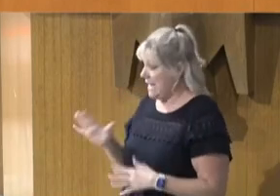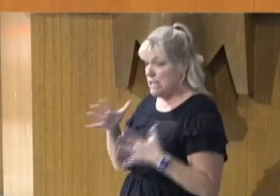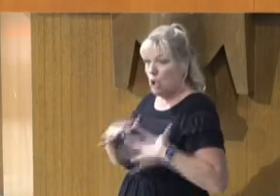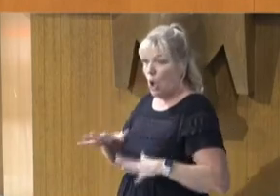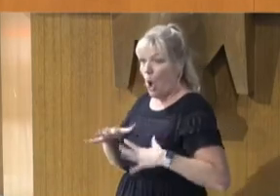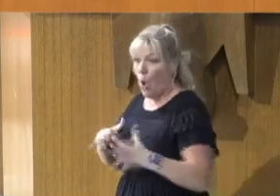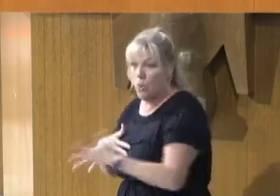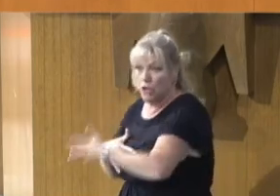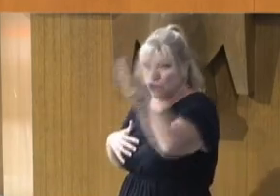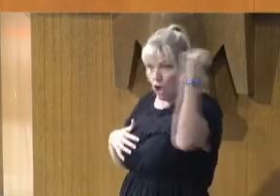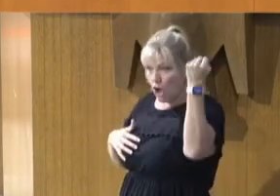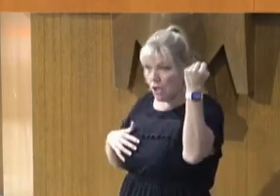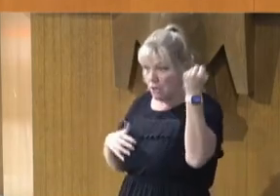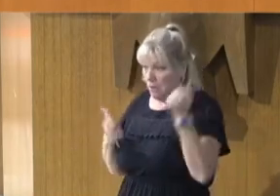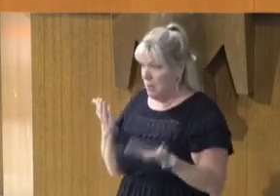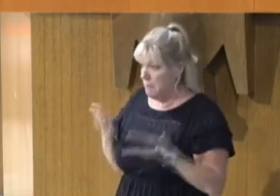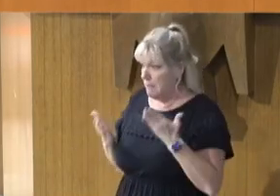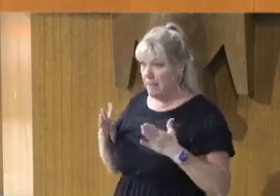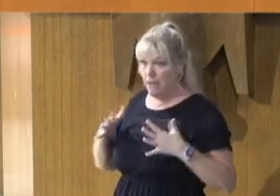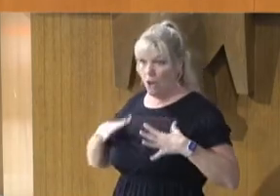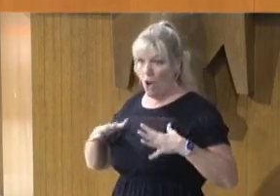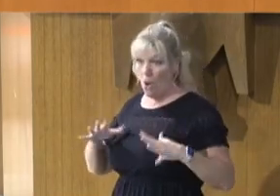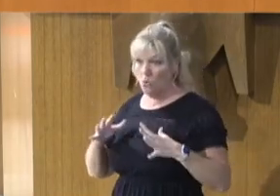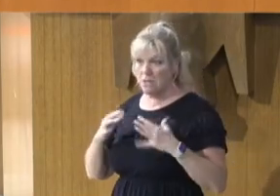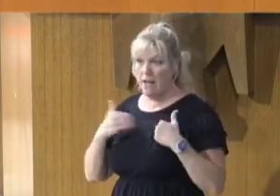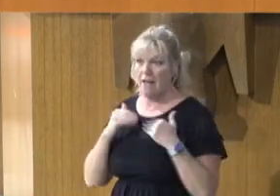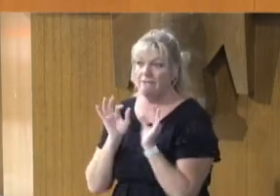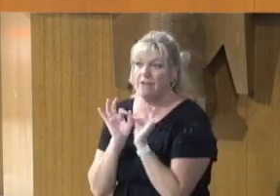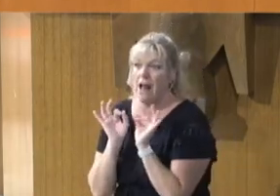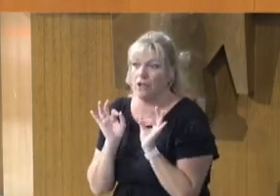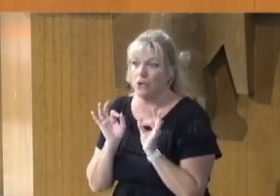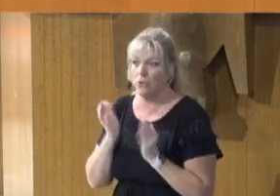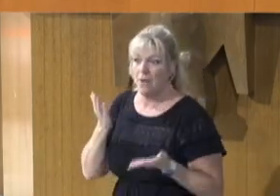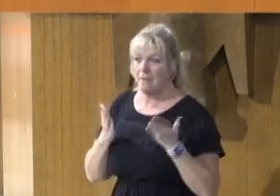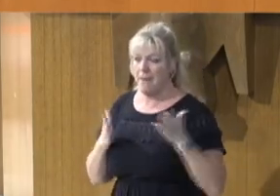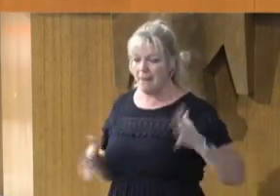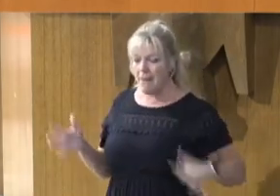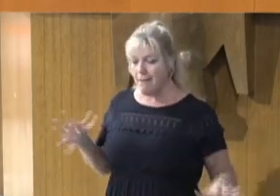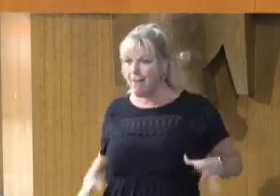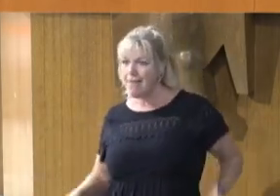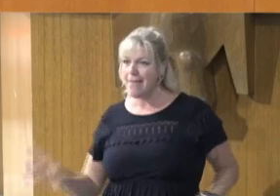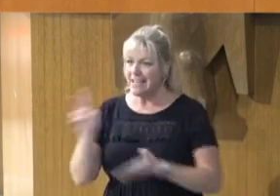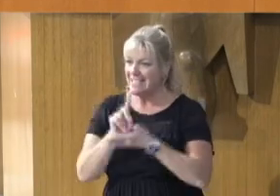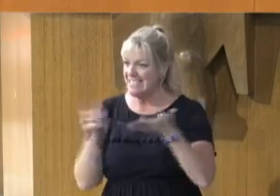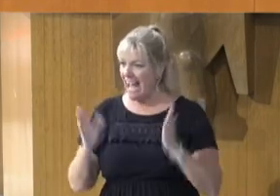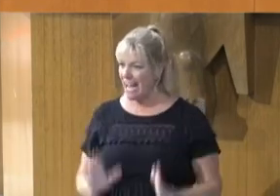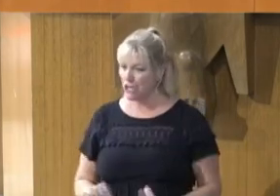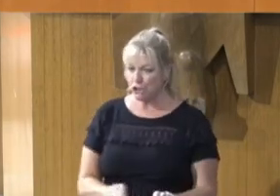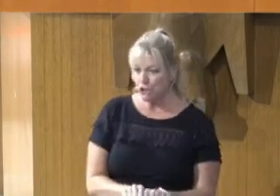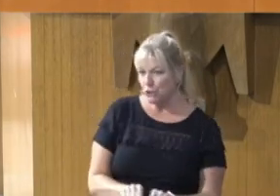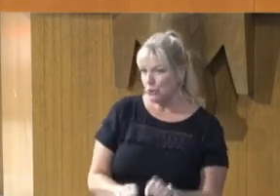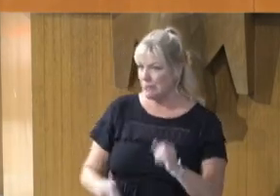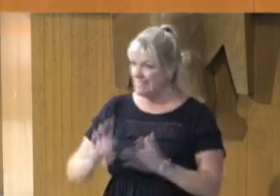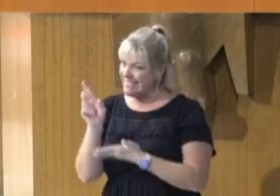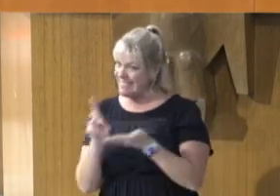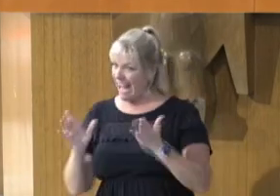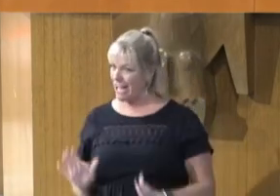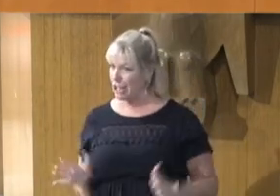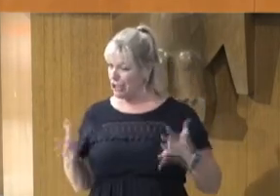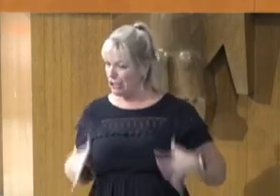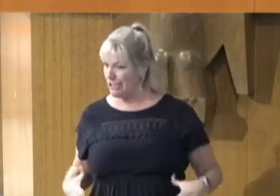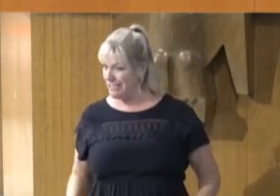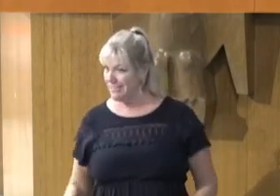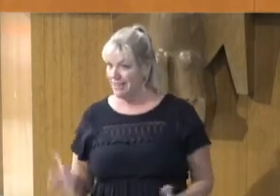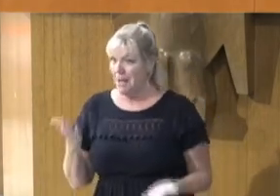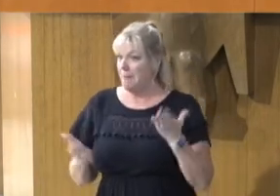clothes were valuable, so perhaps he was wearing some flashy designer tunic and sandals. Maybe he was